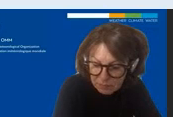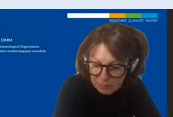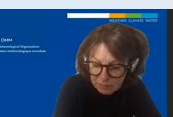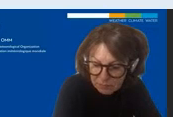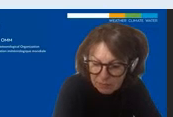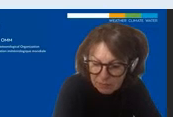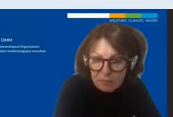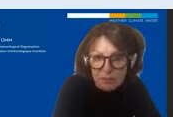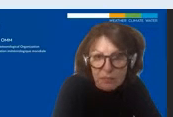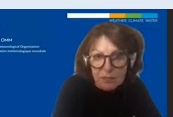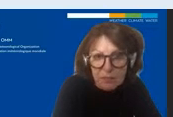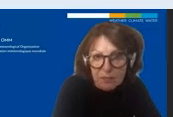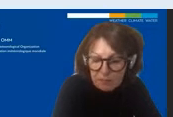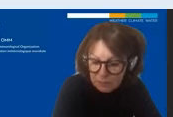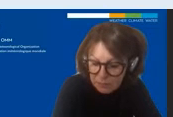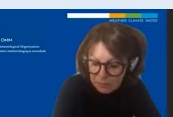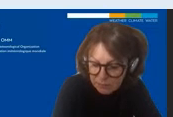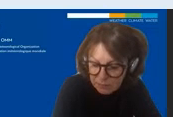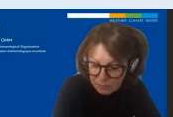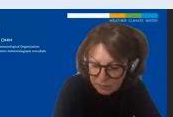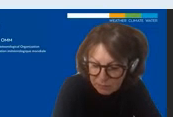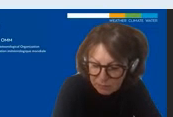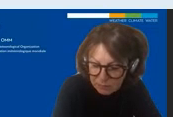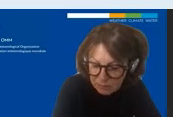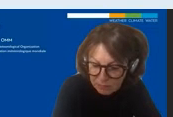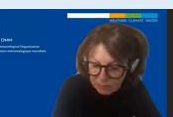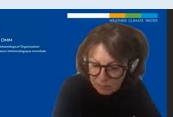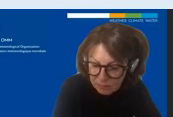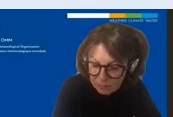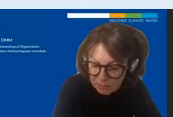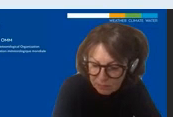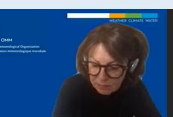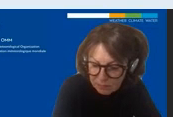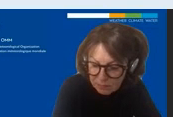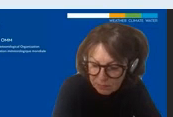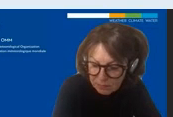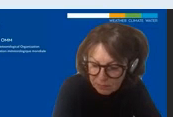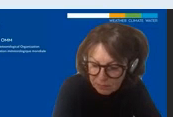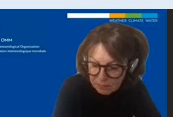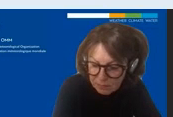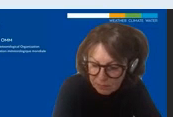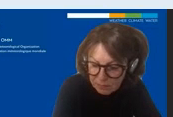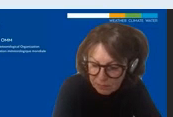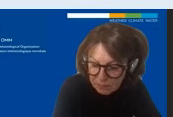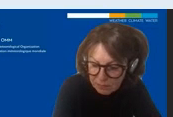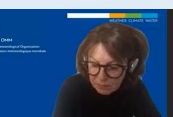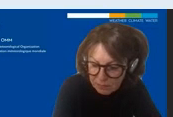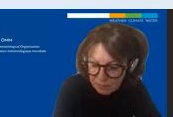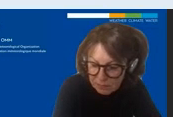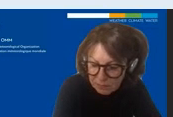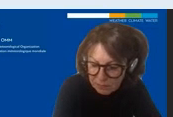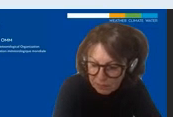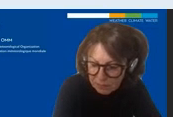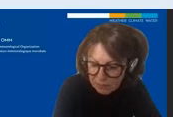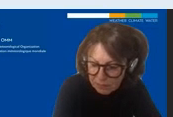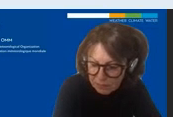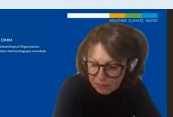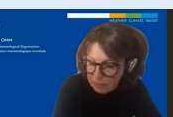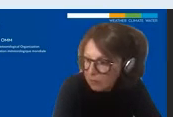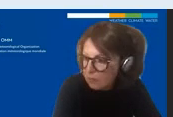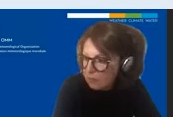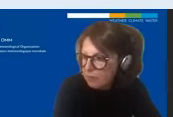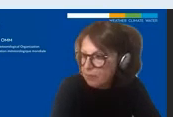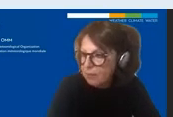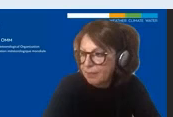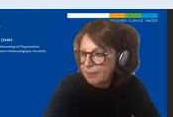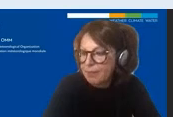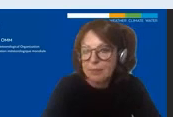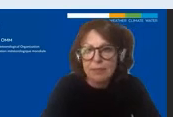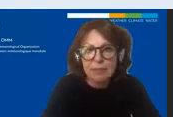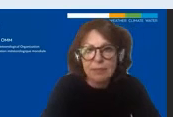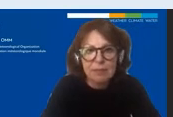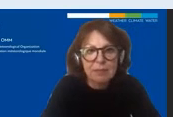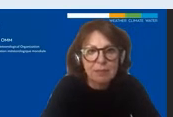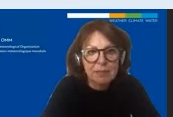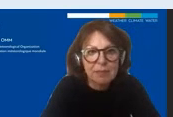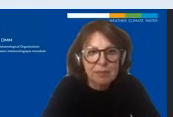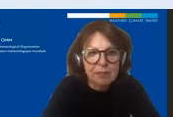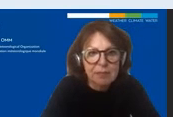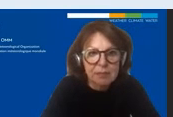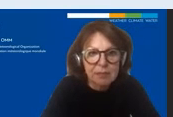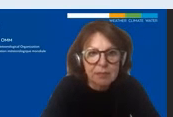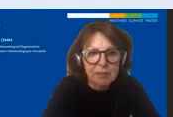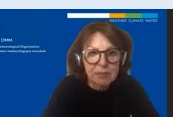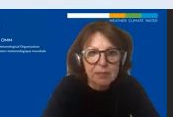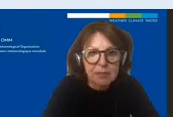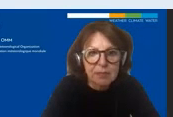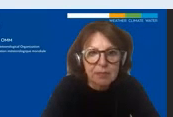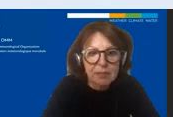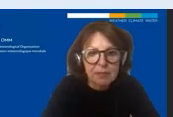This is work that our forecasters are using. So in terms of what goes out into the public, as far as short up to medium range, we only go